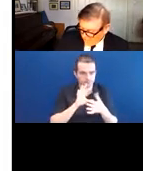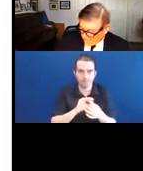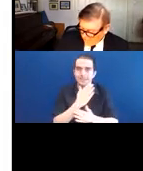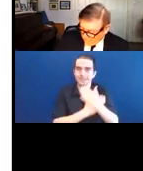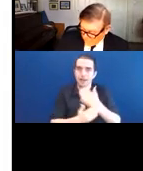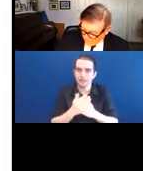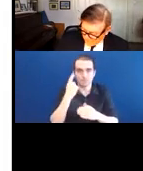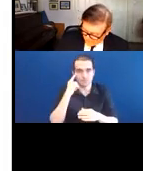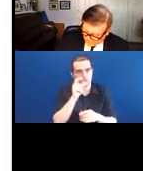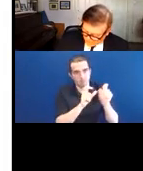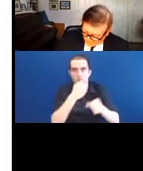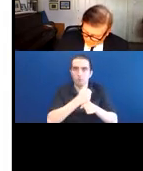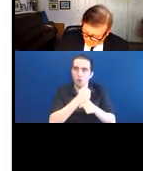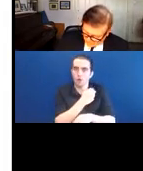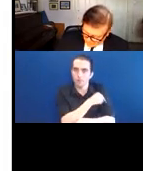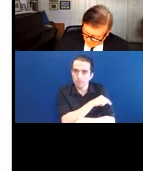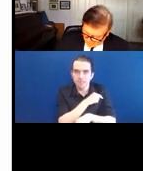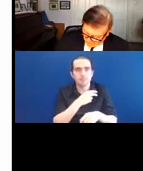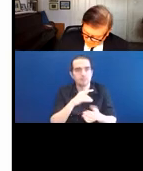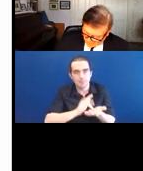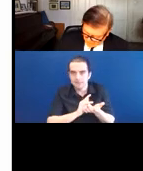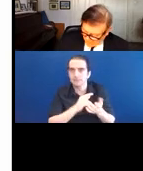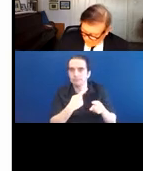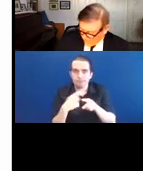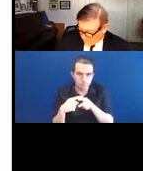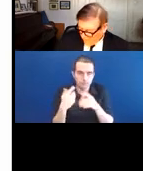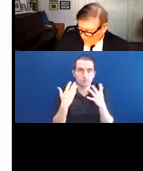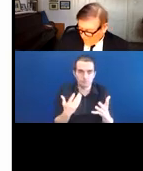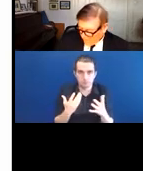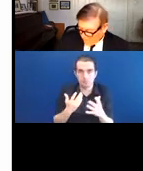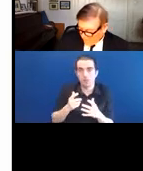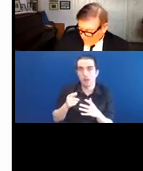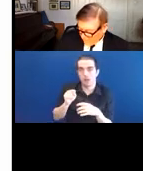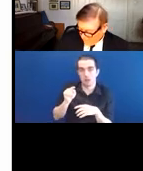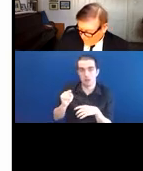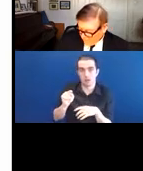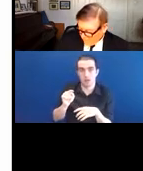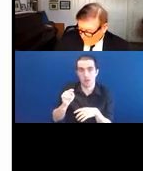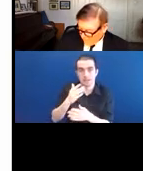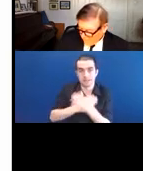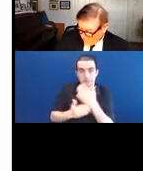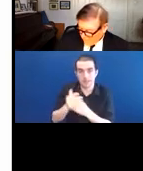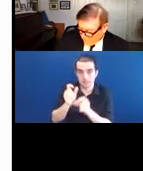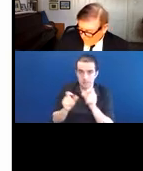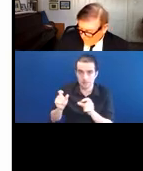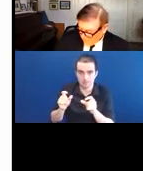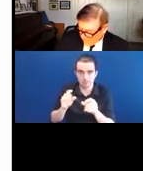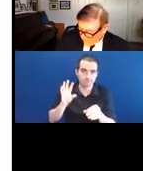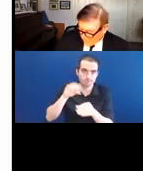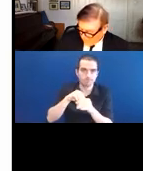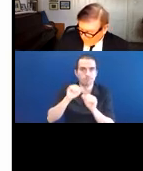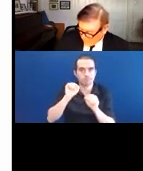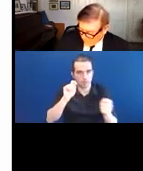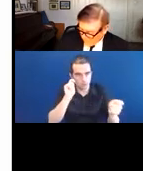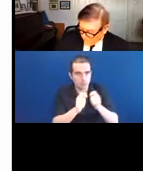has launched many schemes for disabled people for better healthcare. There's an inclusive scheme. I'm not going to try and read what